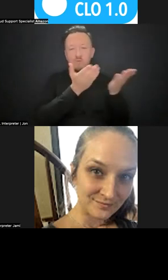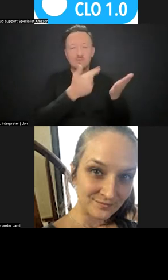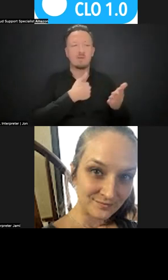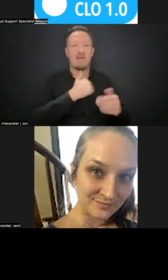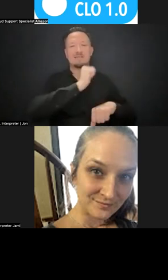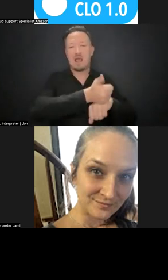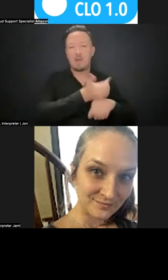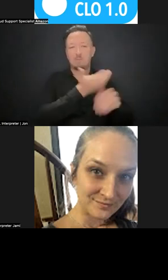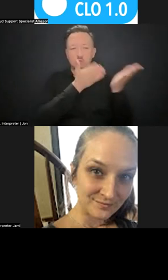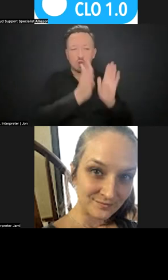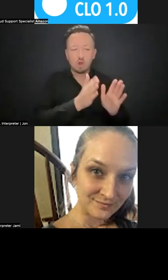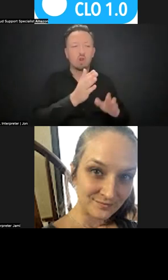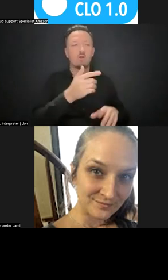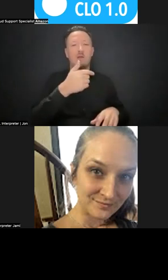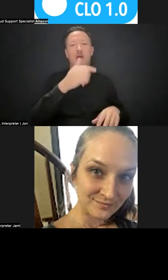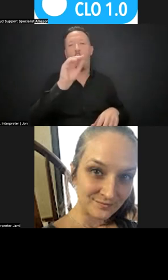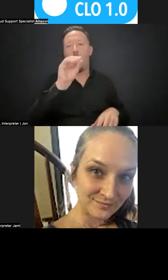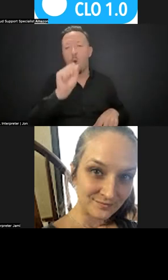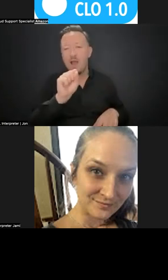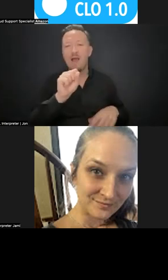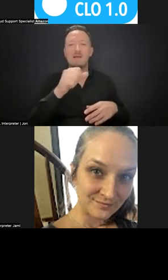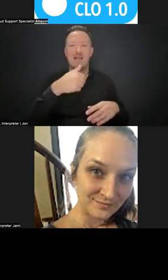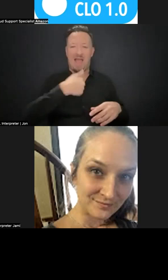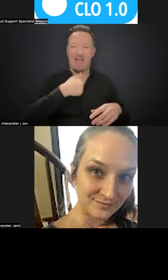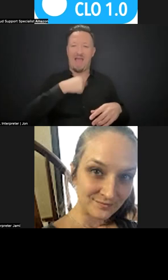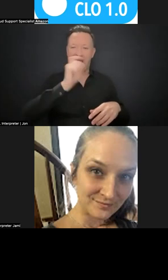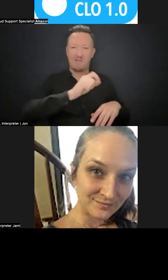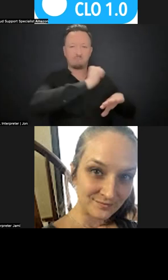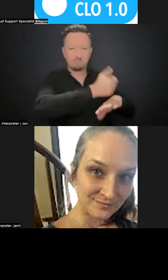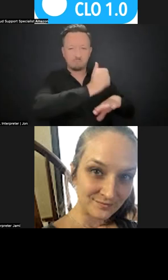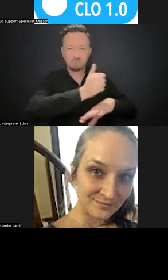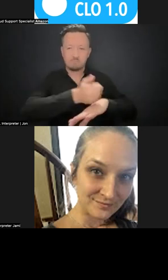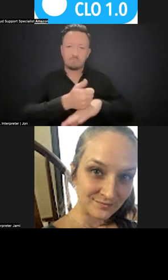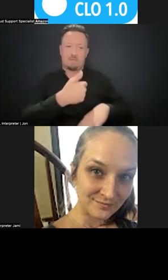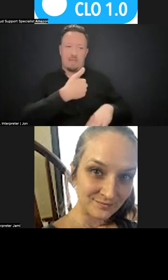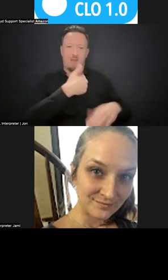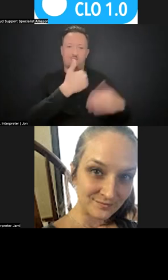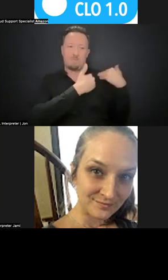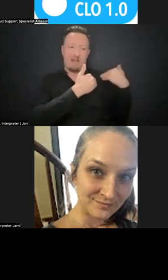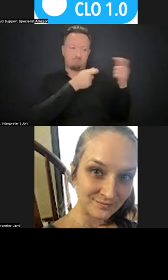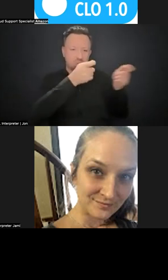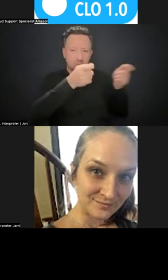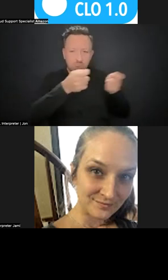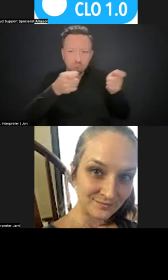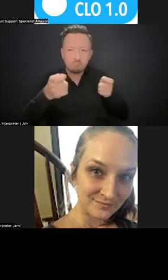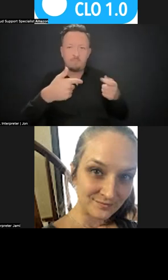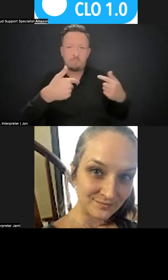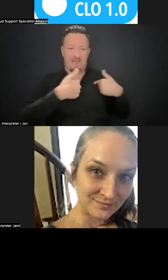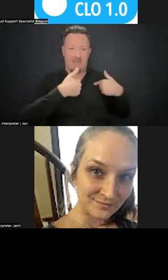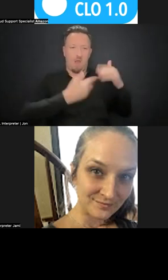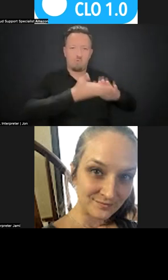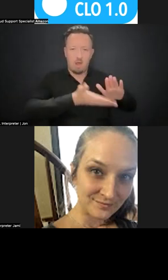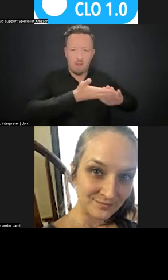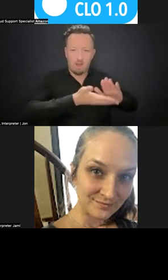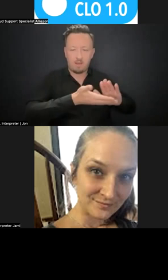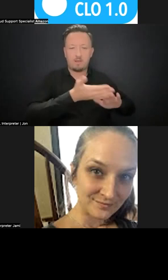virtualization technology, the operating system, any middleware, You ran your software, your data